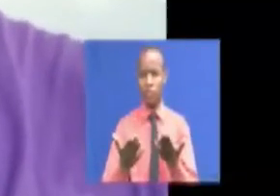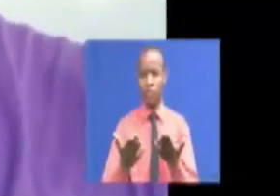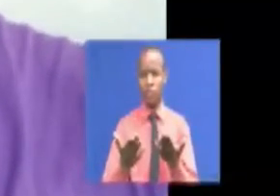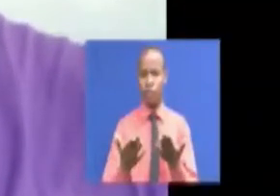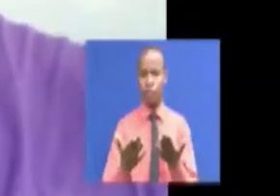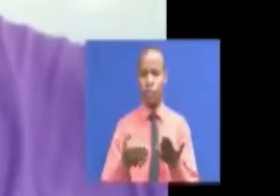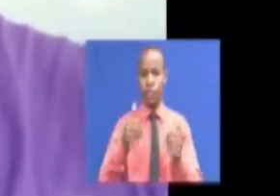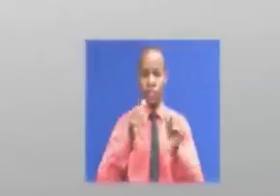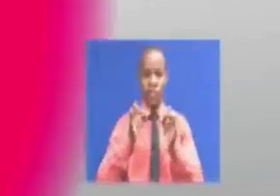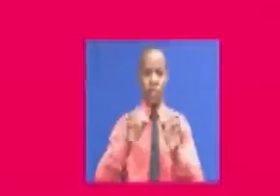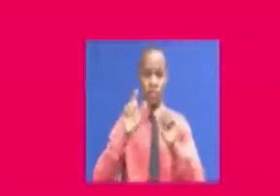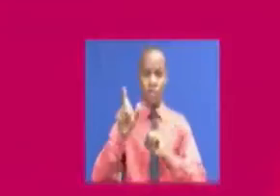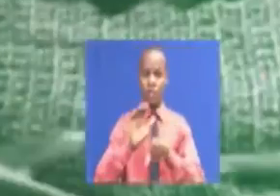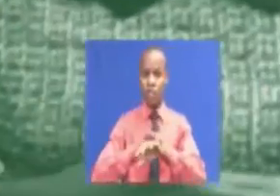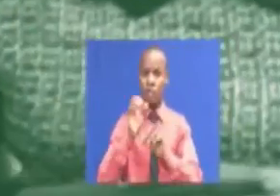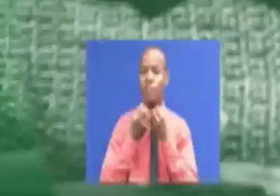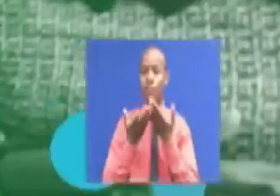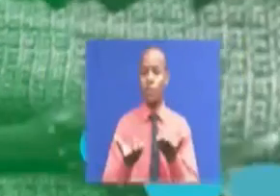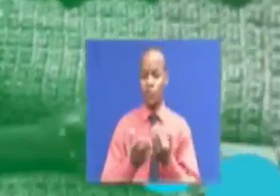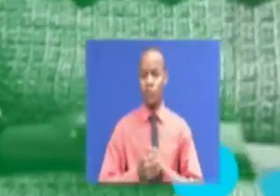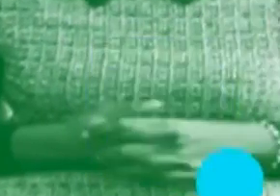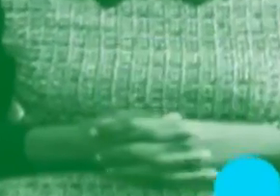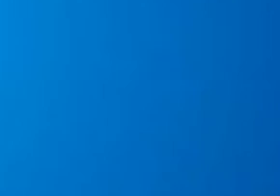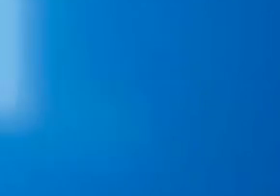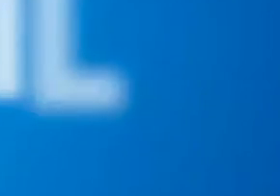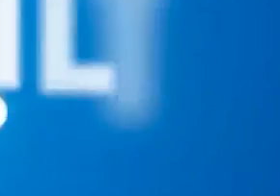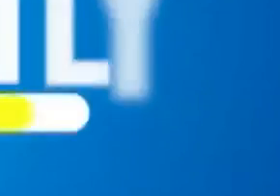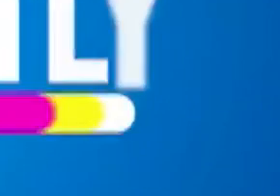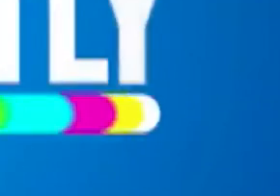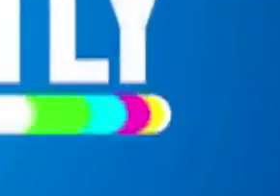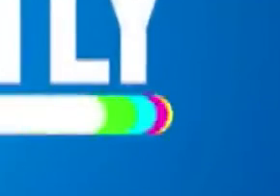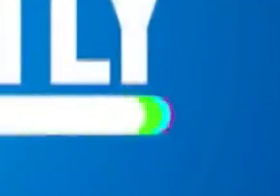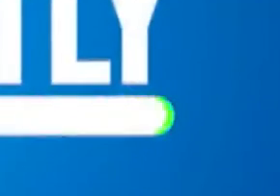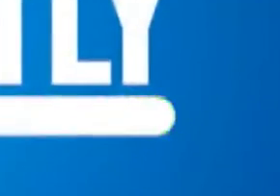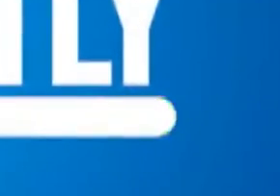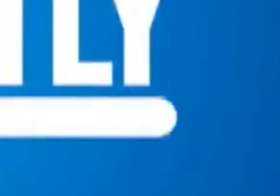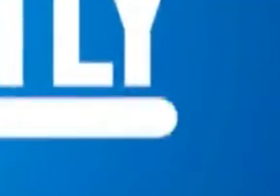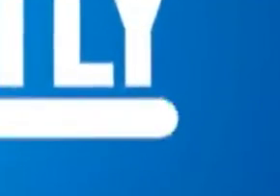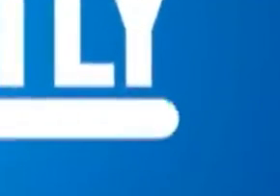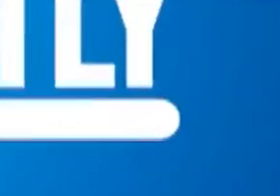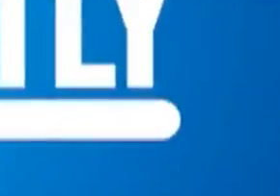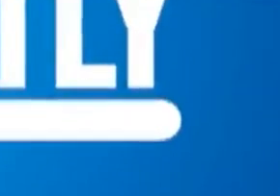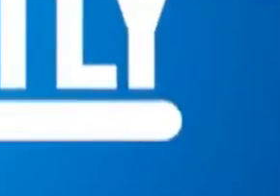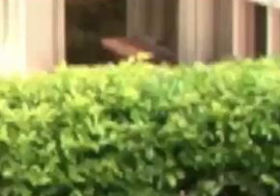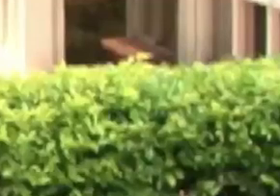gets information. Because we're differently abled,